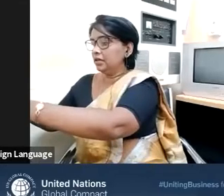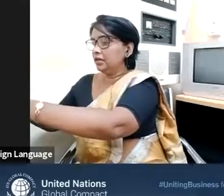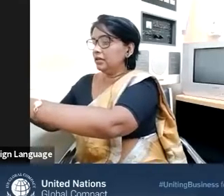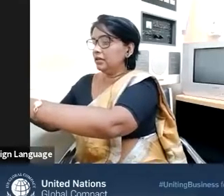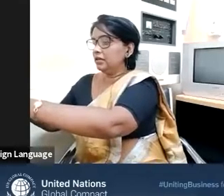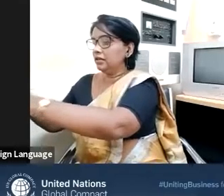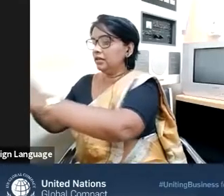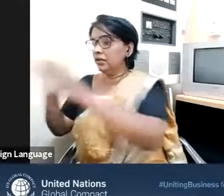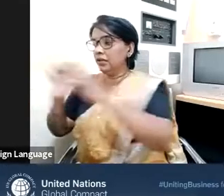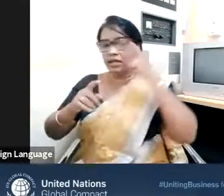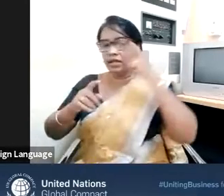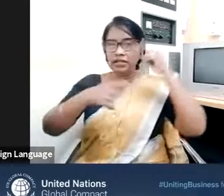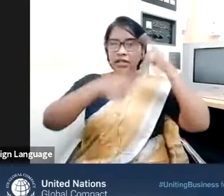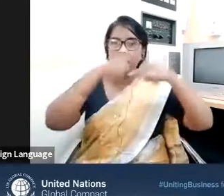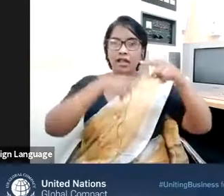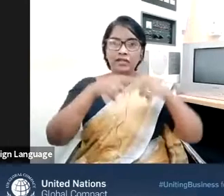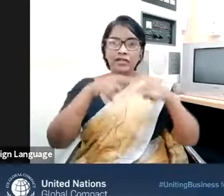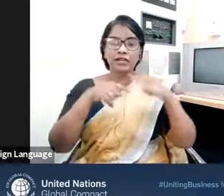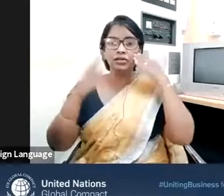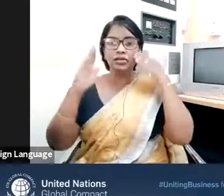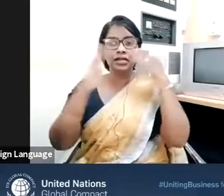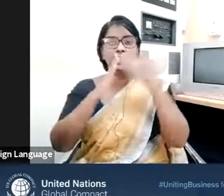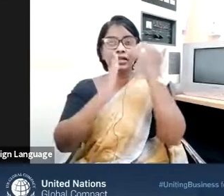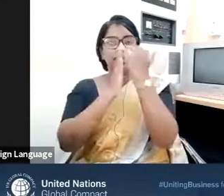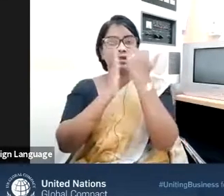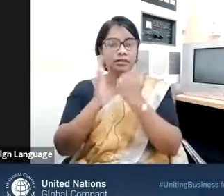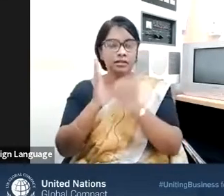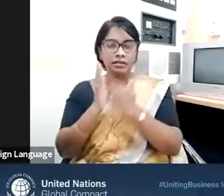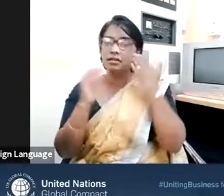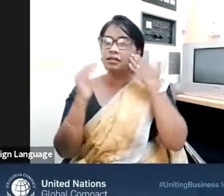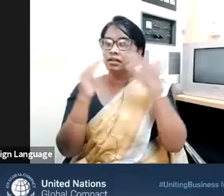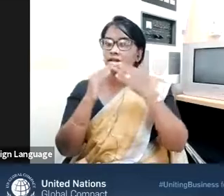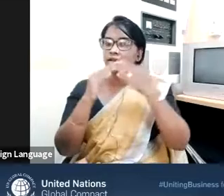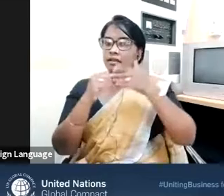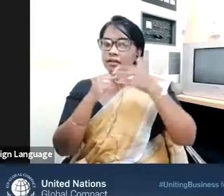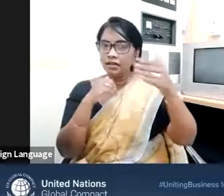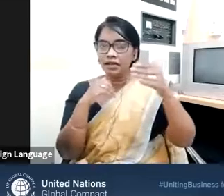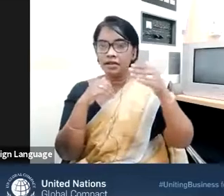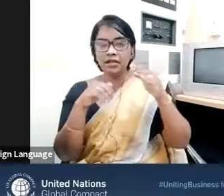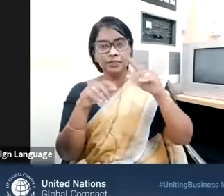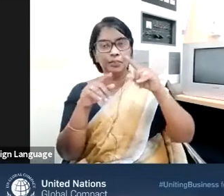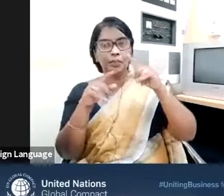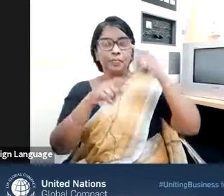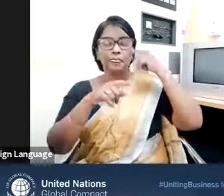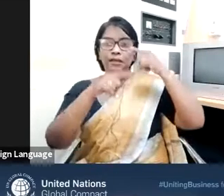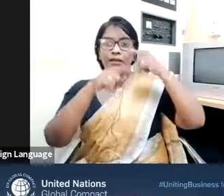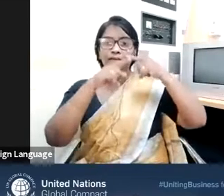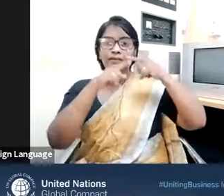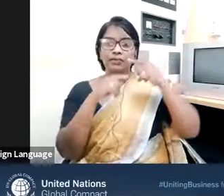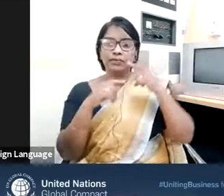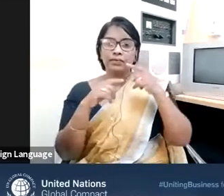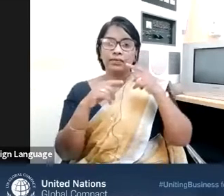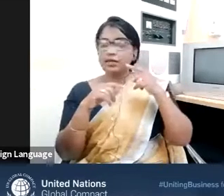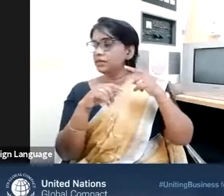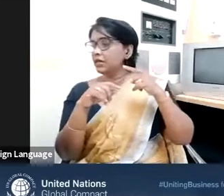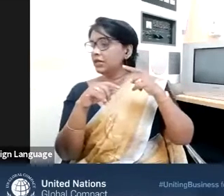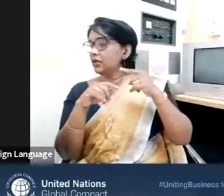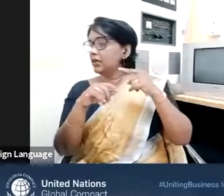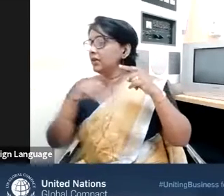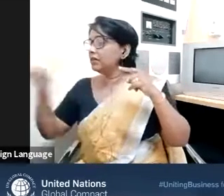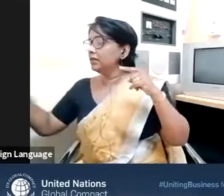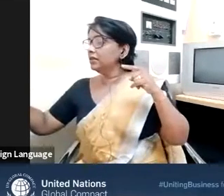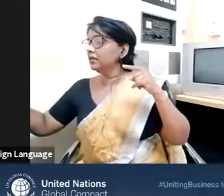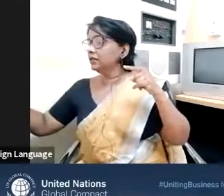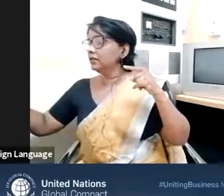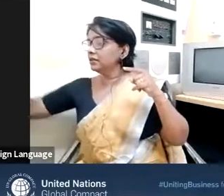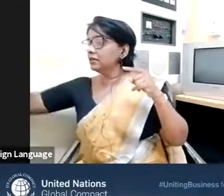gigawatts renewable energy capacity. Coal, of course, continues to remain a part of the energy mix currently, but really